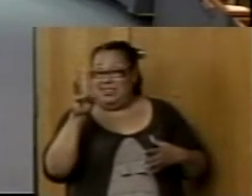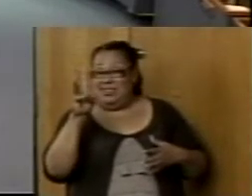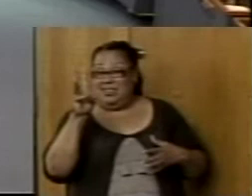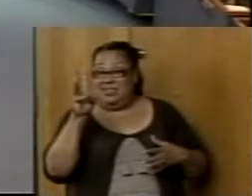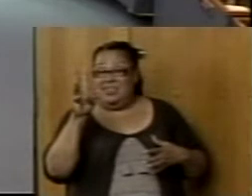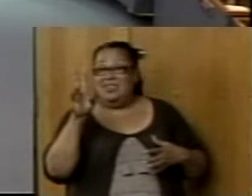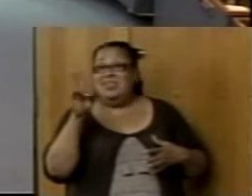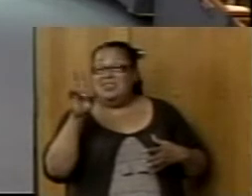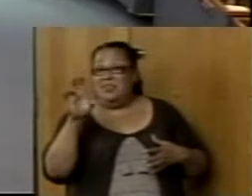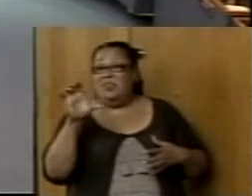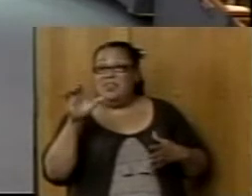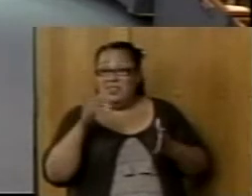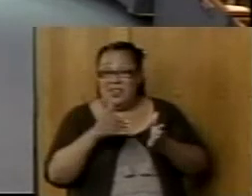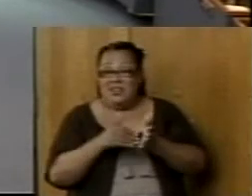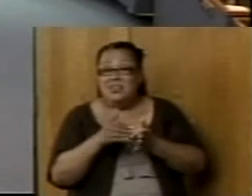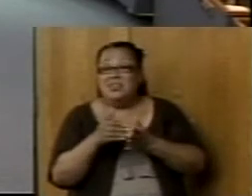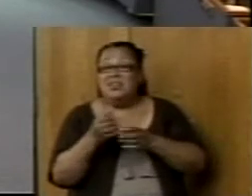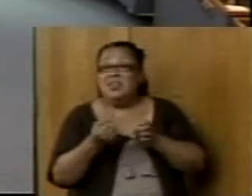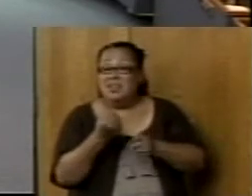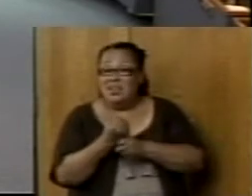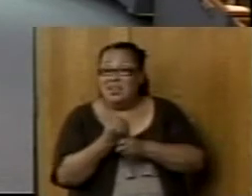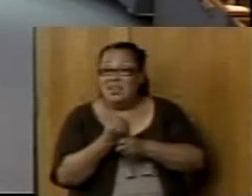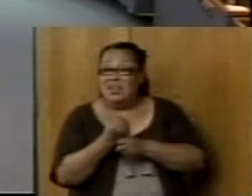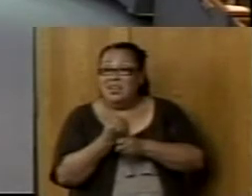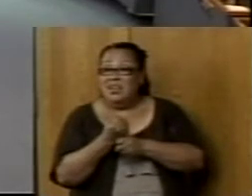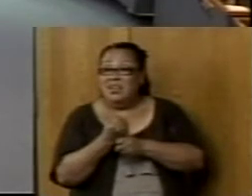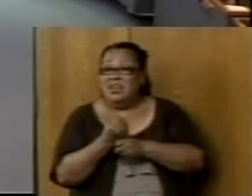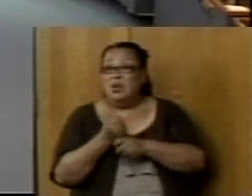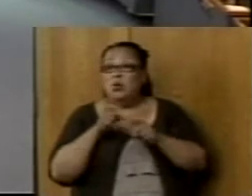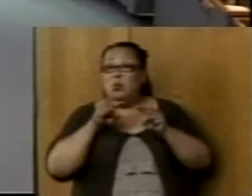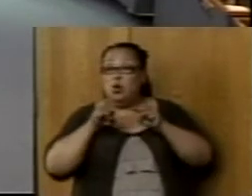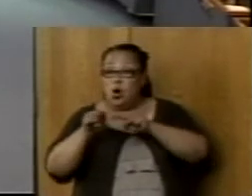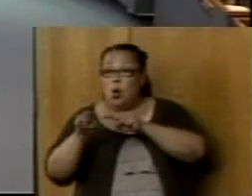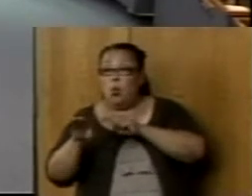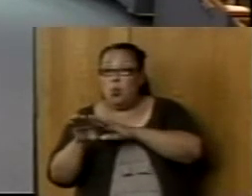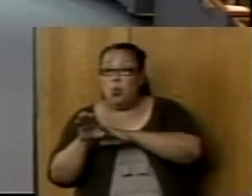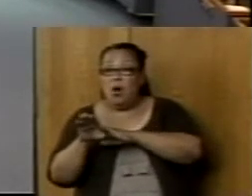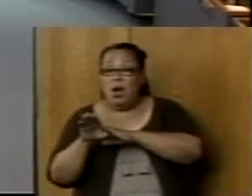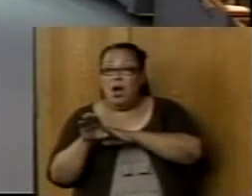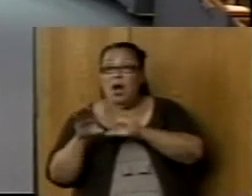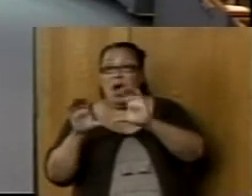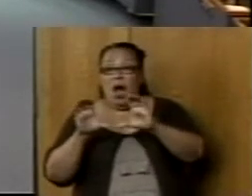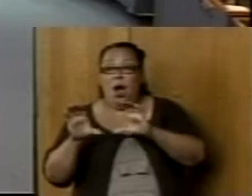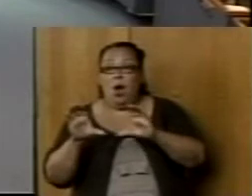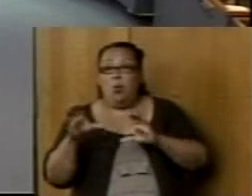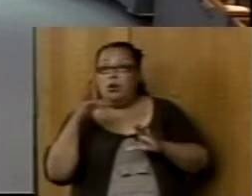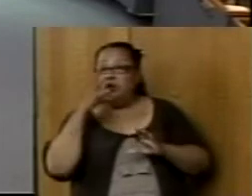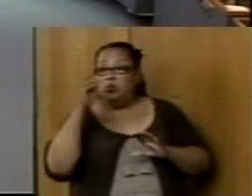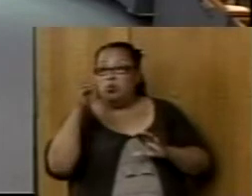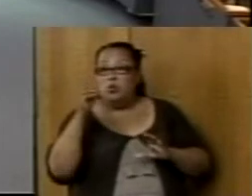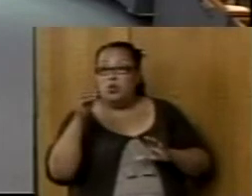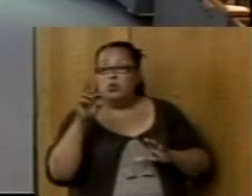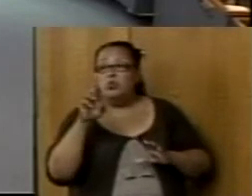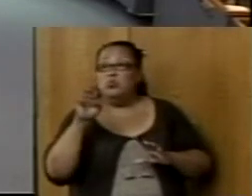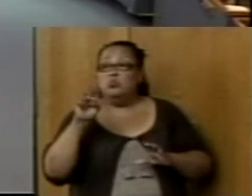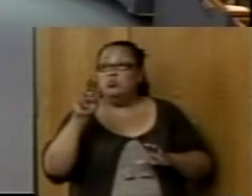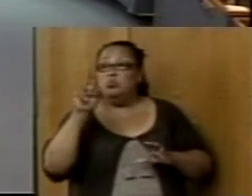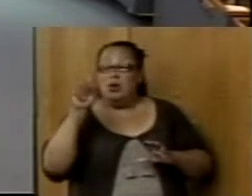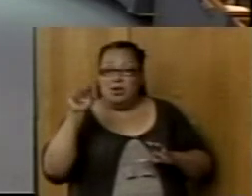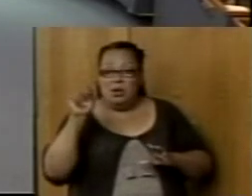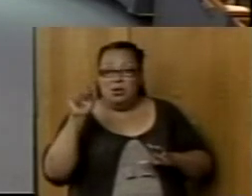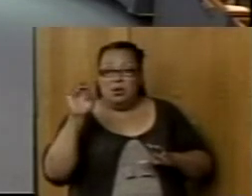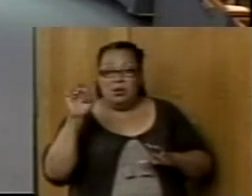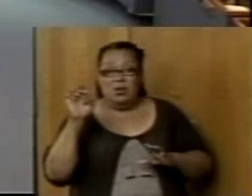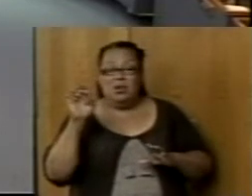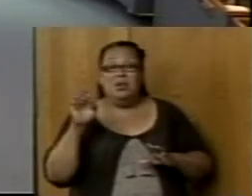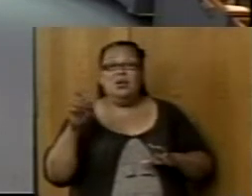making $17,000 a year, and God bless them for working for that, would come in and say, well, I want to do the Lopez route. Well, now this year,